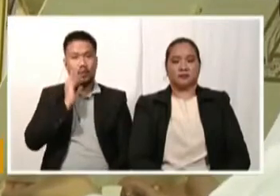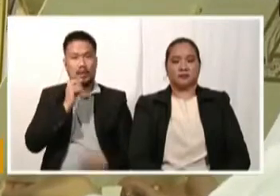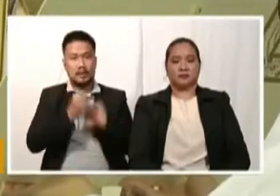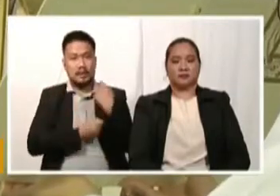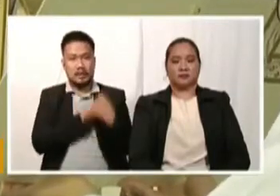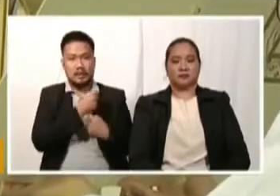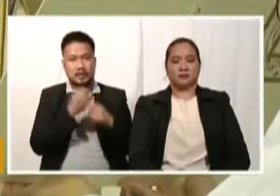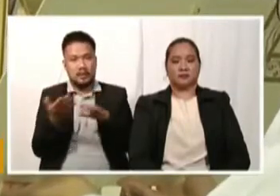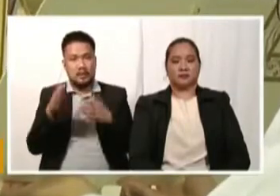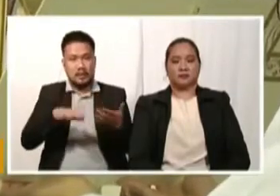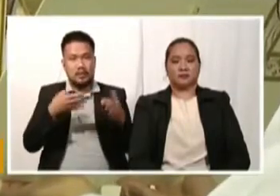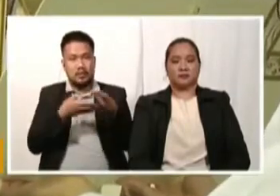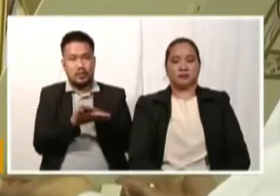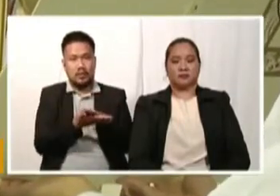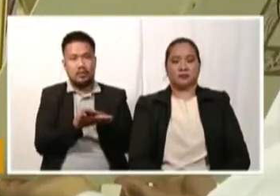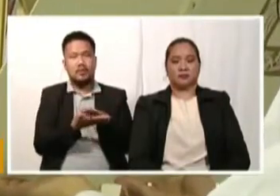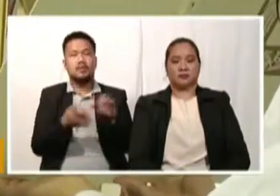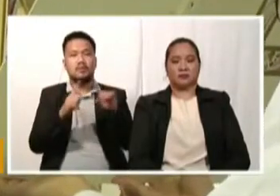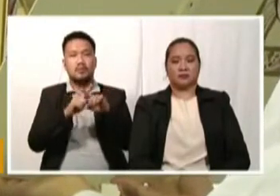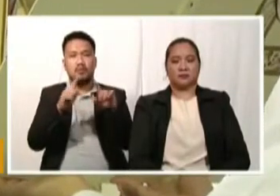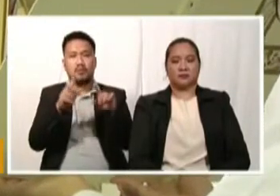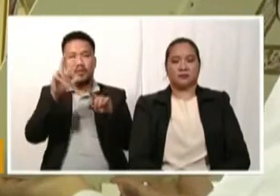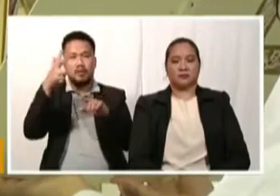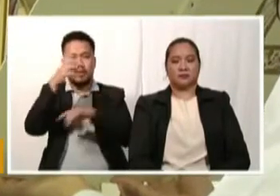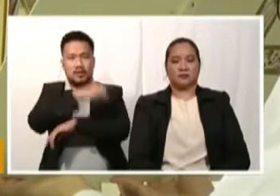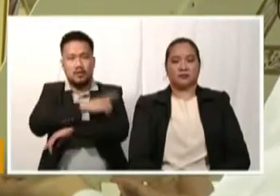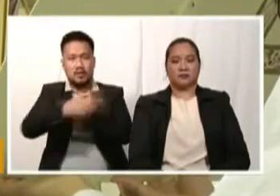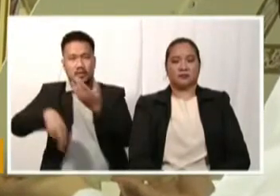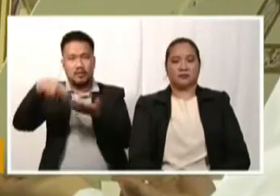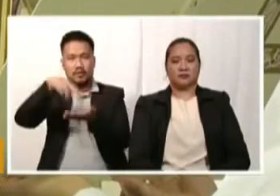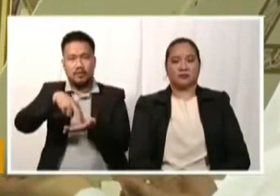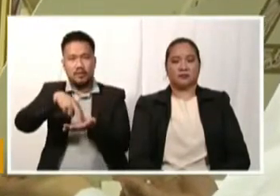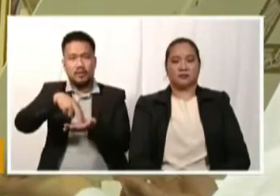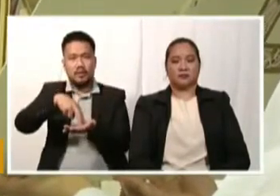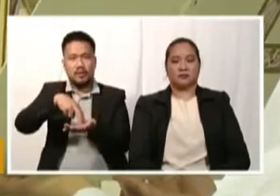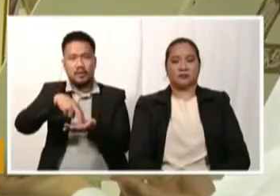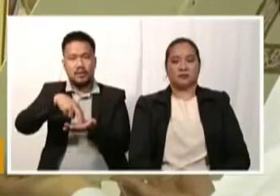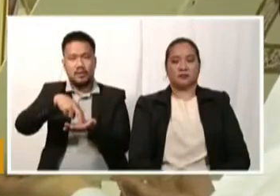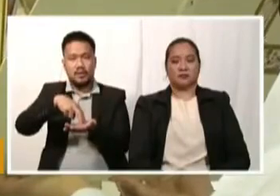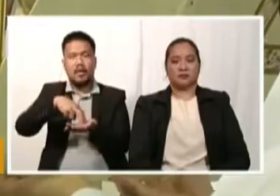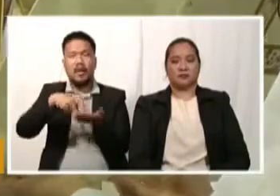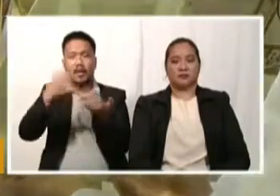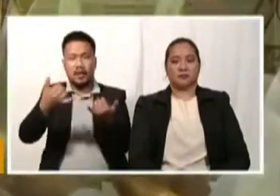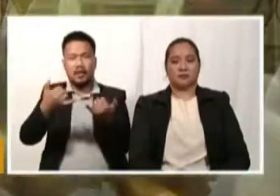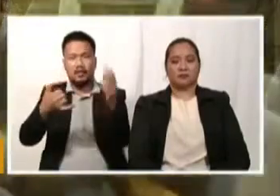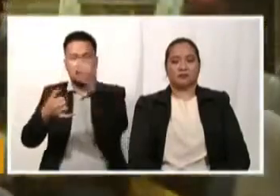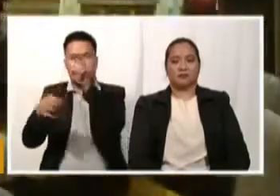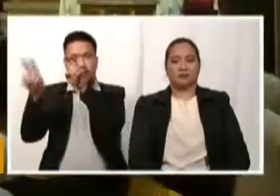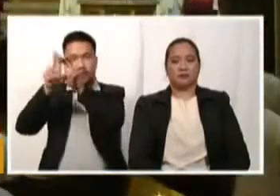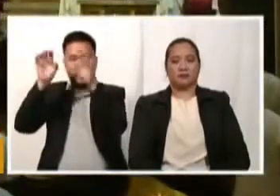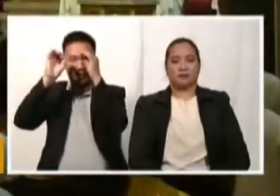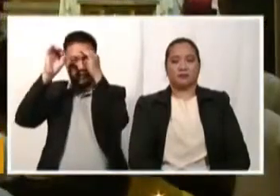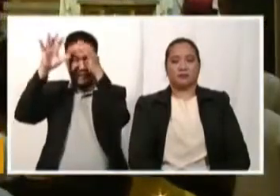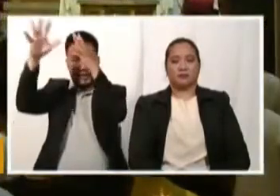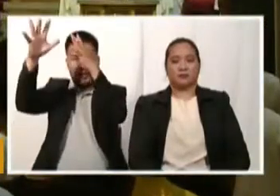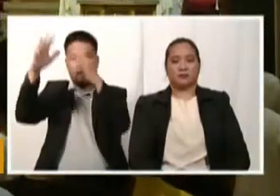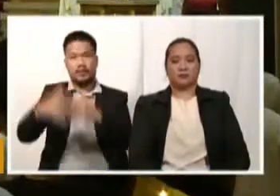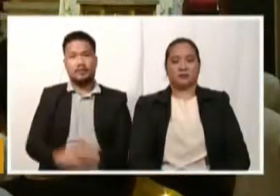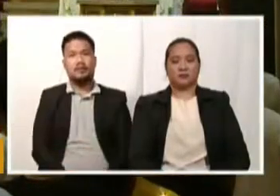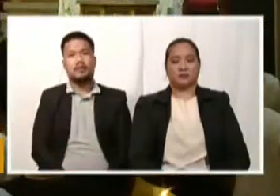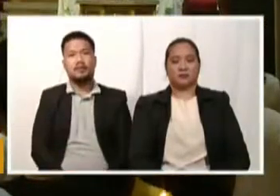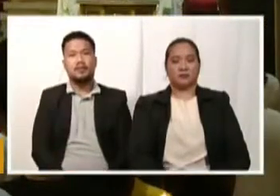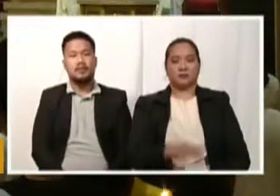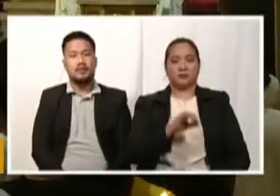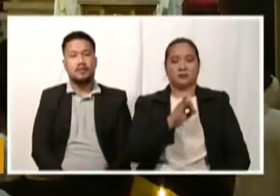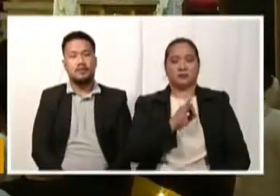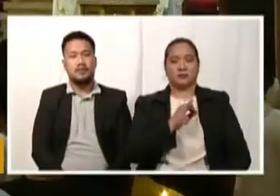death and was buried, rose again from the dead, and is now seated at the right hand of the Father? I